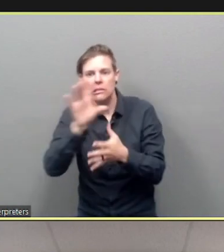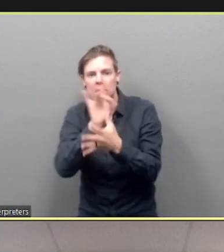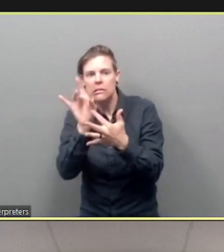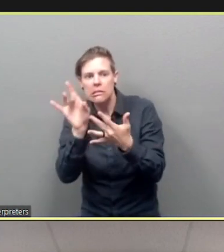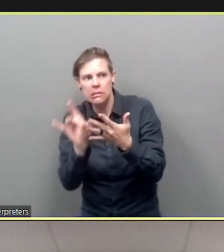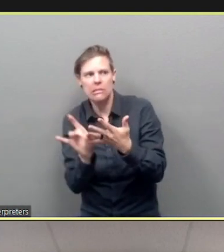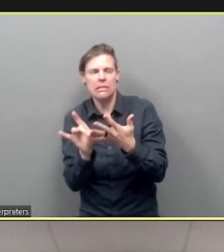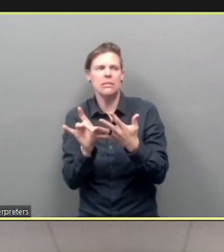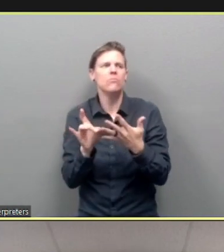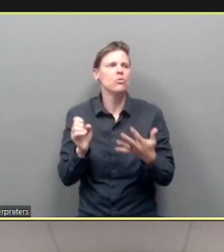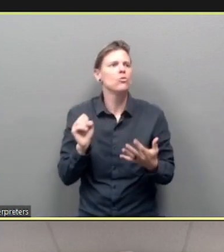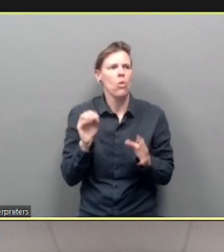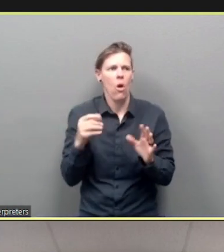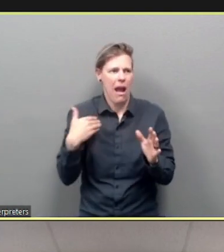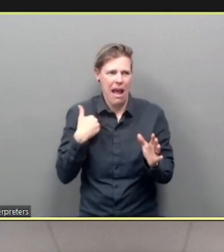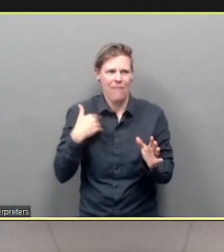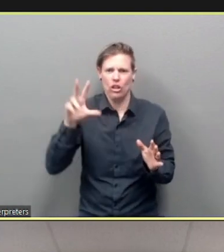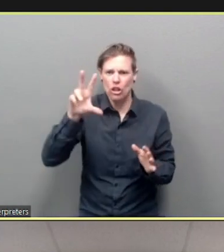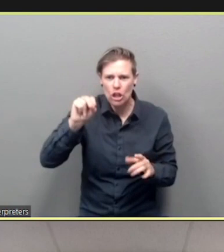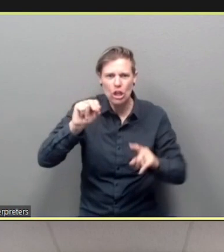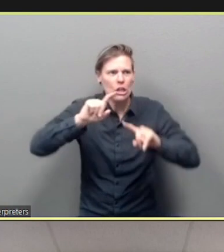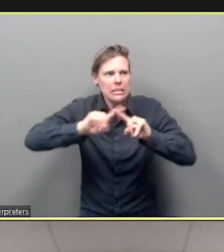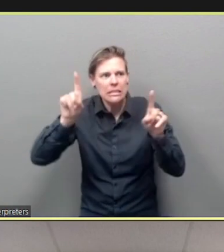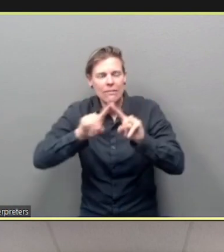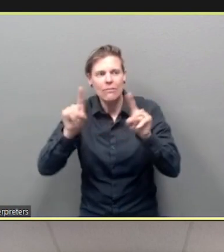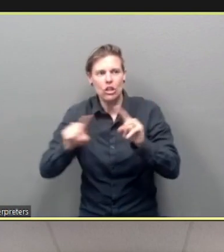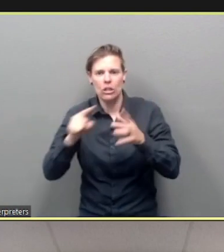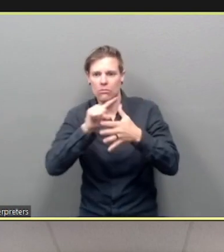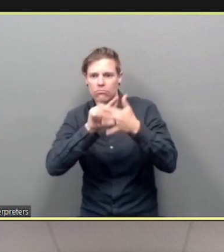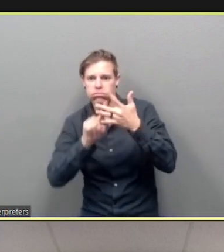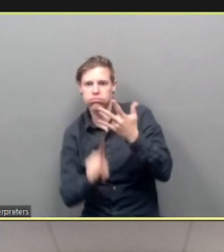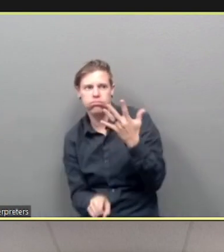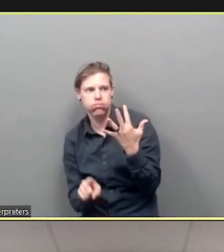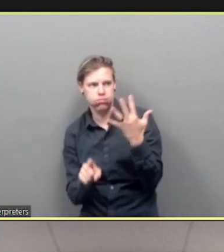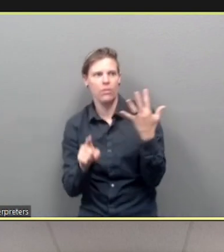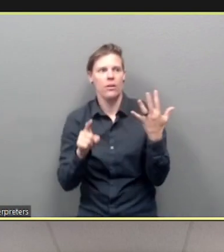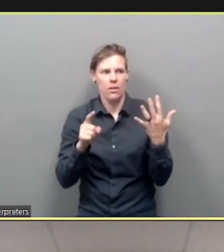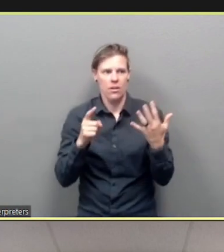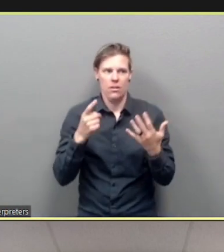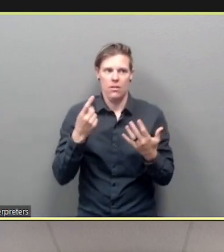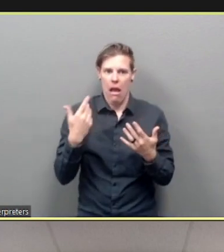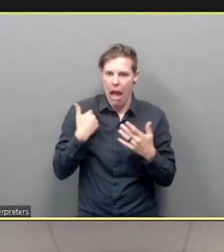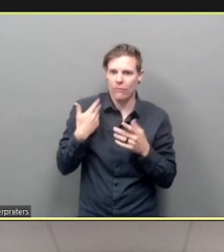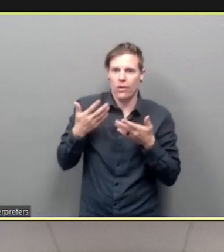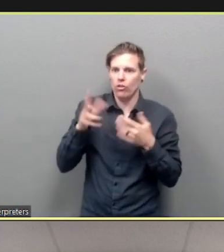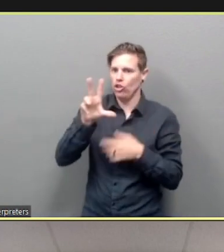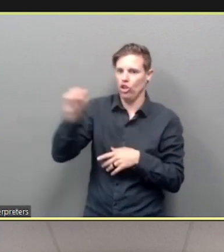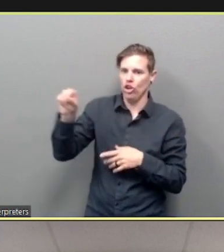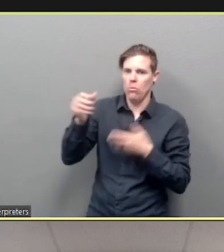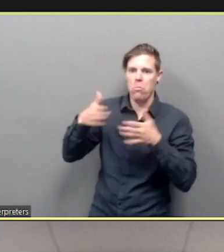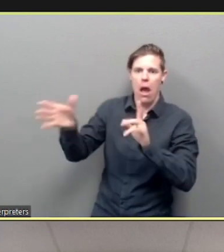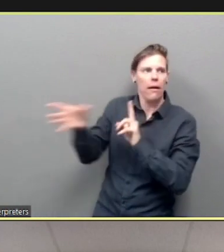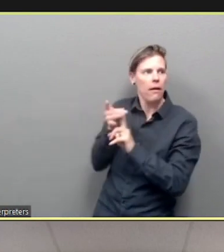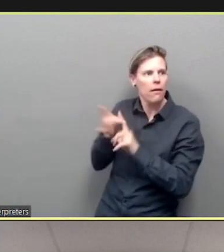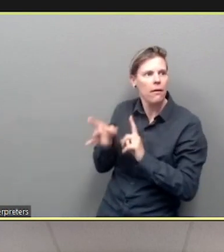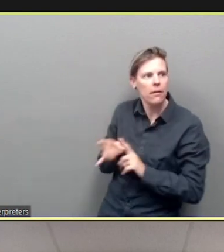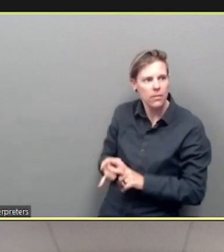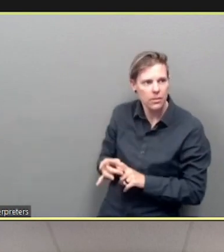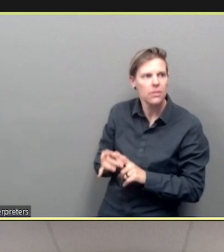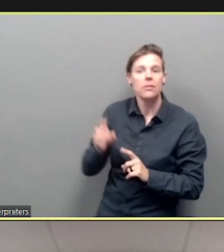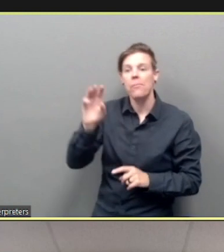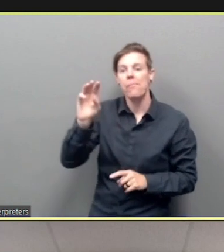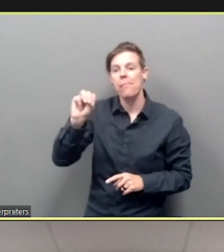think, conditions that predispose you to a serious COVID disease, get monoclonal antibody treatment. We feel like we've been